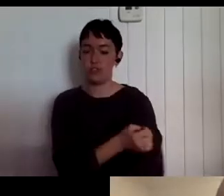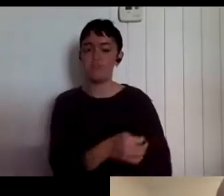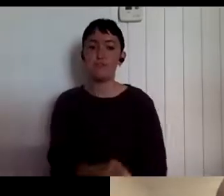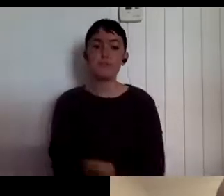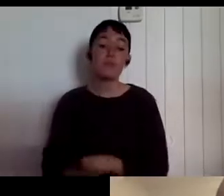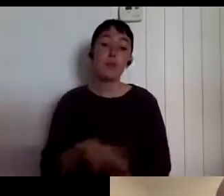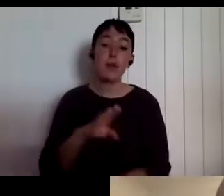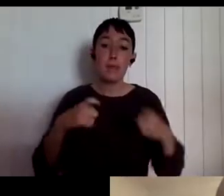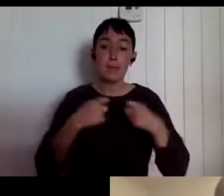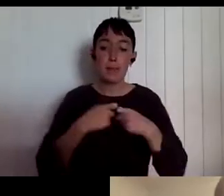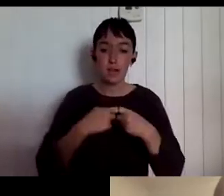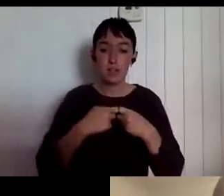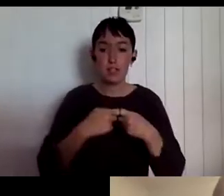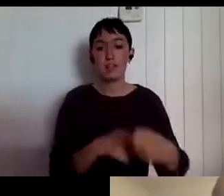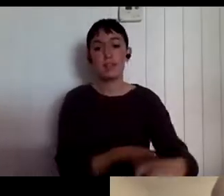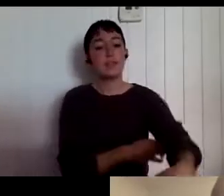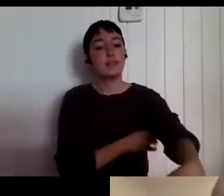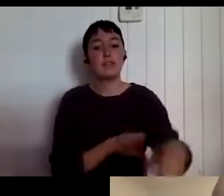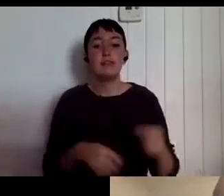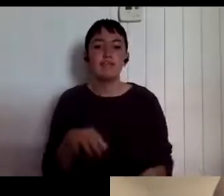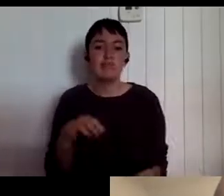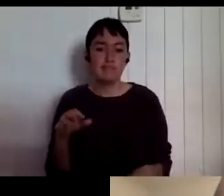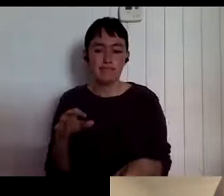example, an alkaline battery, like we were describing these AA batteries,